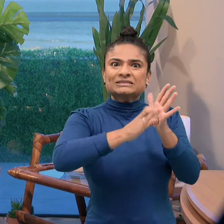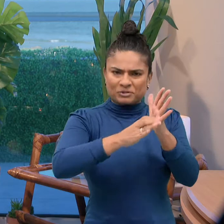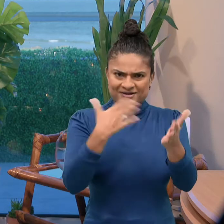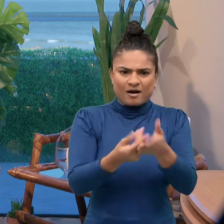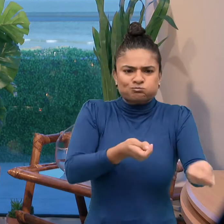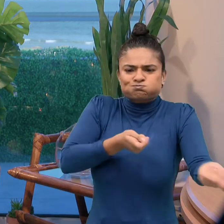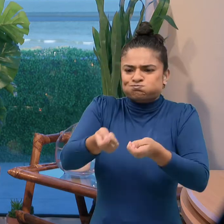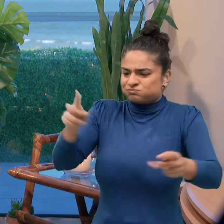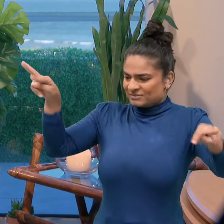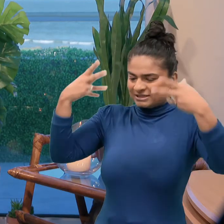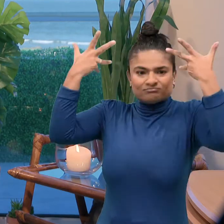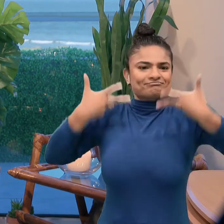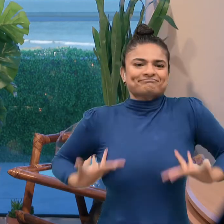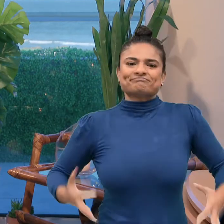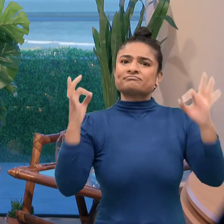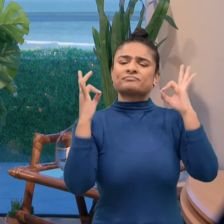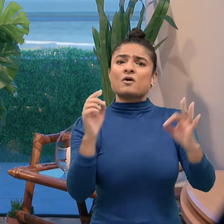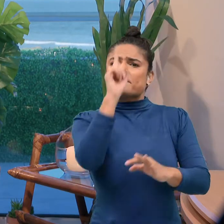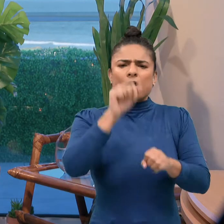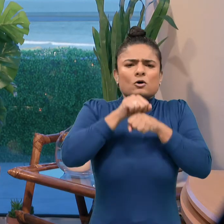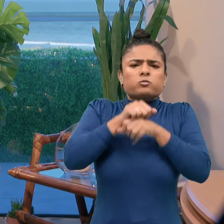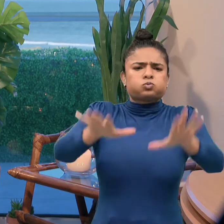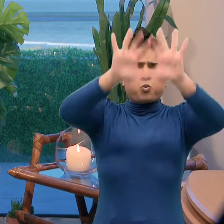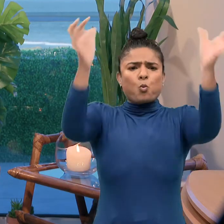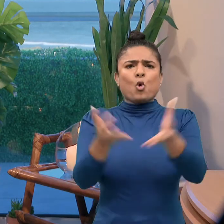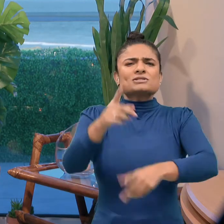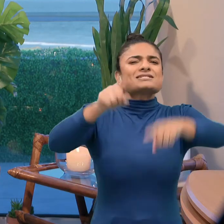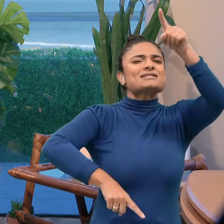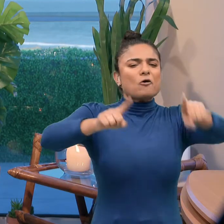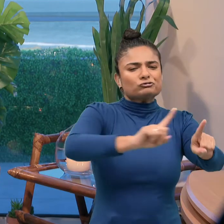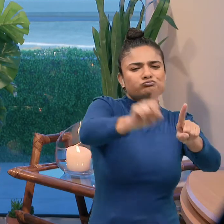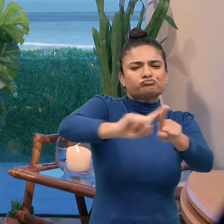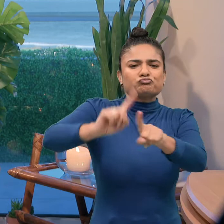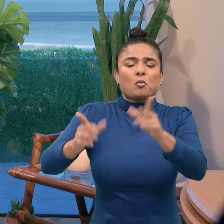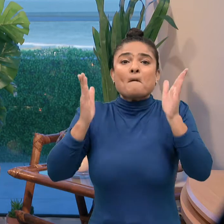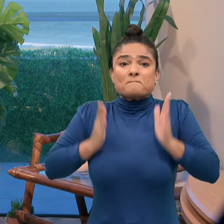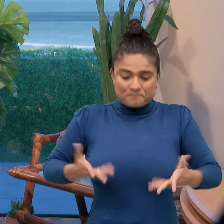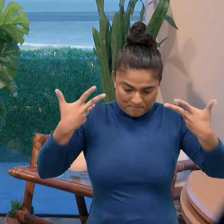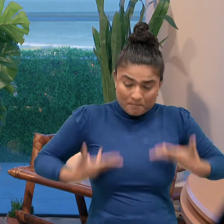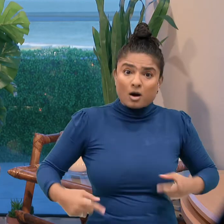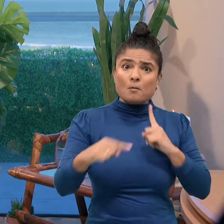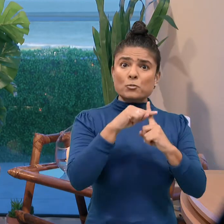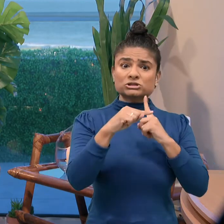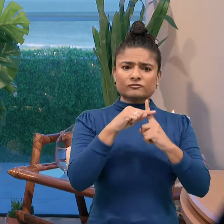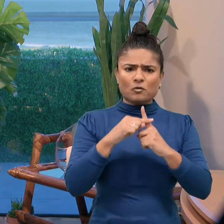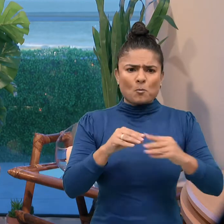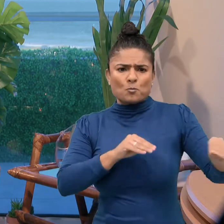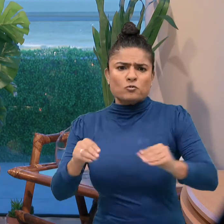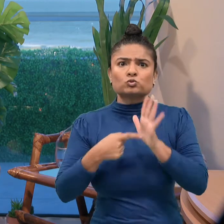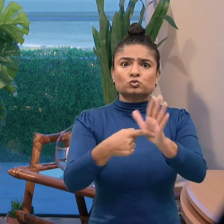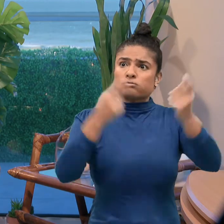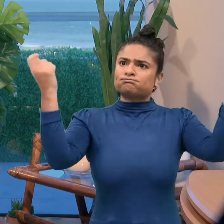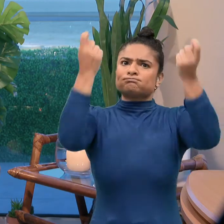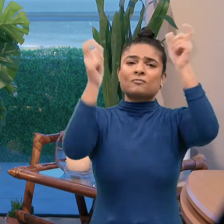way they were being seen. Meanwhile, across the board, calls for greater diversity and the body positivity movement opened up the space